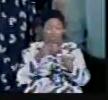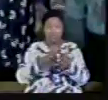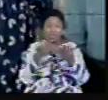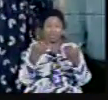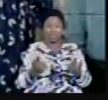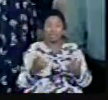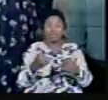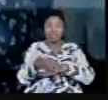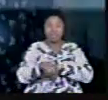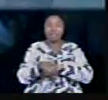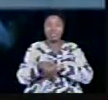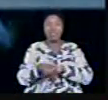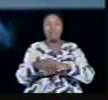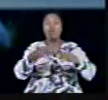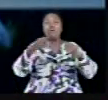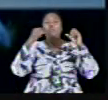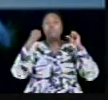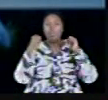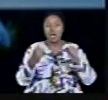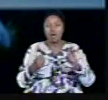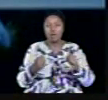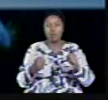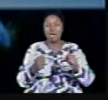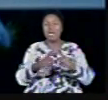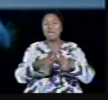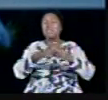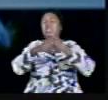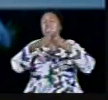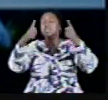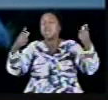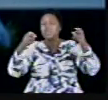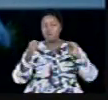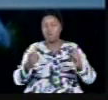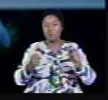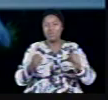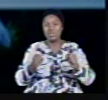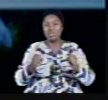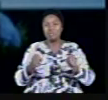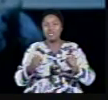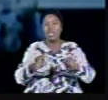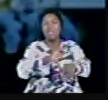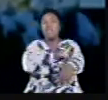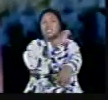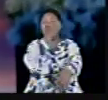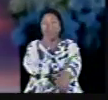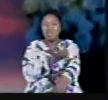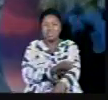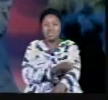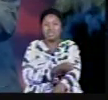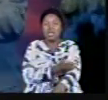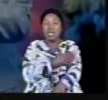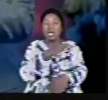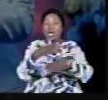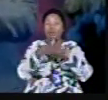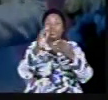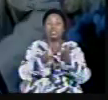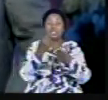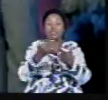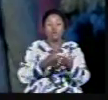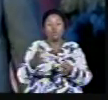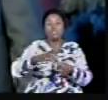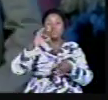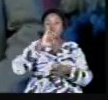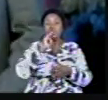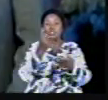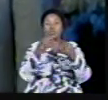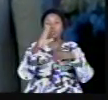Power, dynamite, strength. After that, the Holy Ghost has come